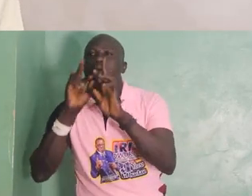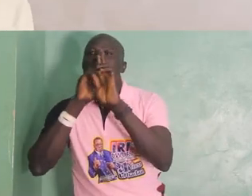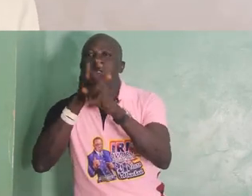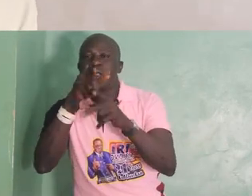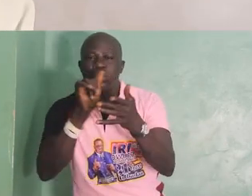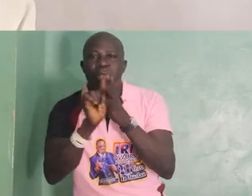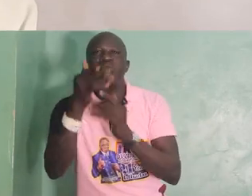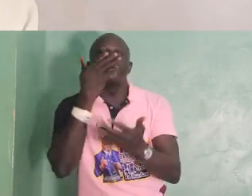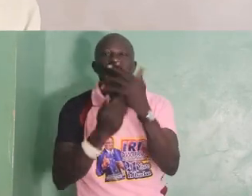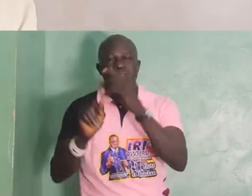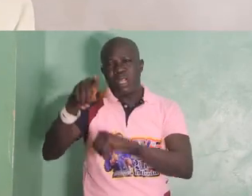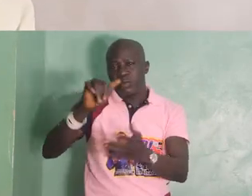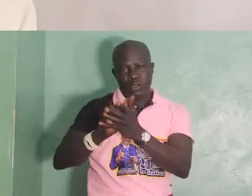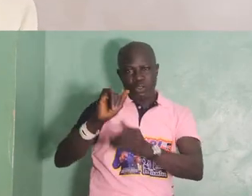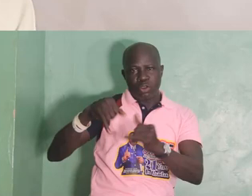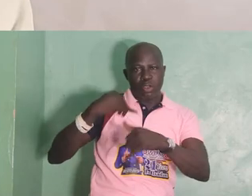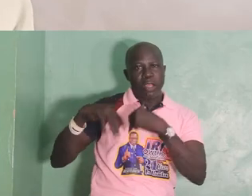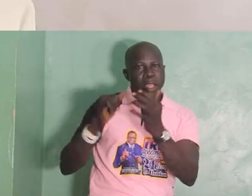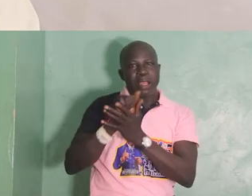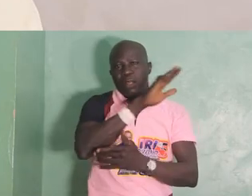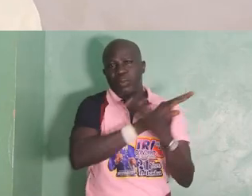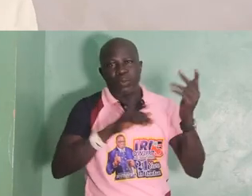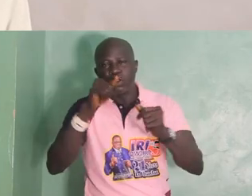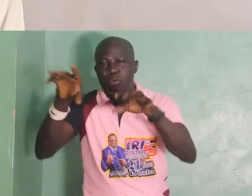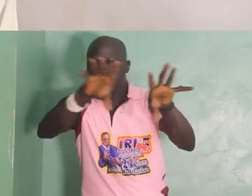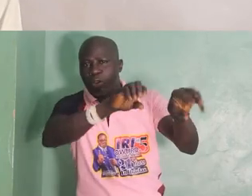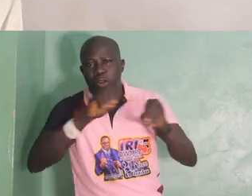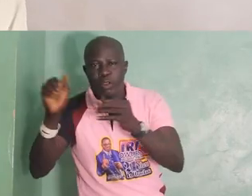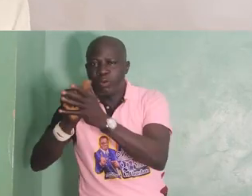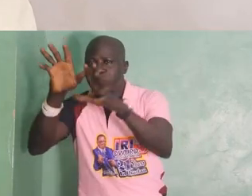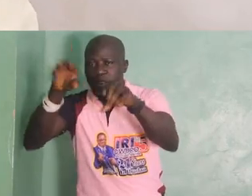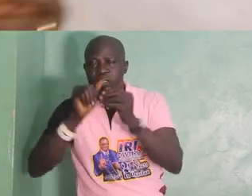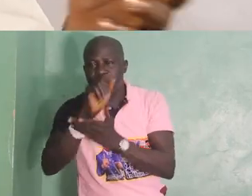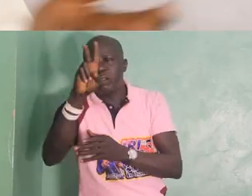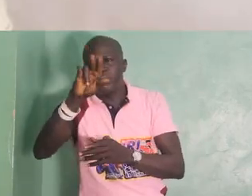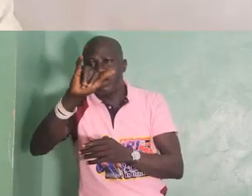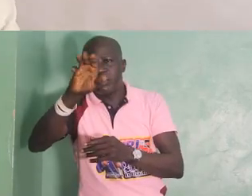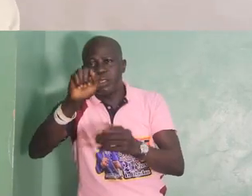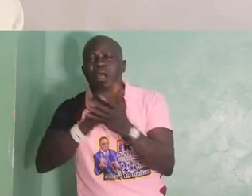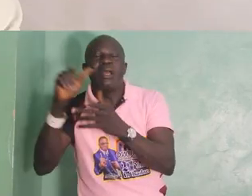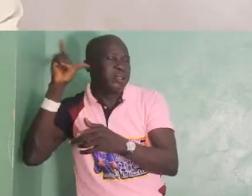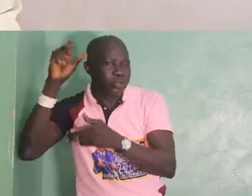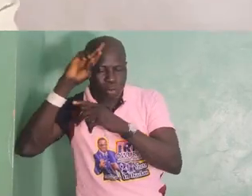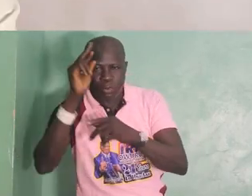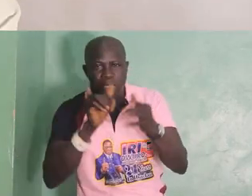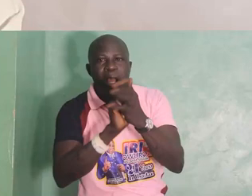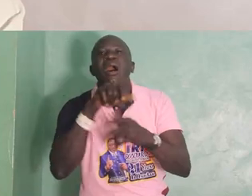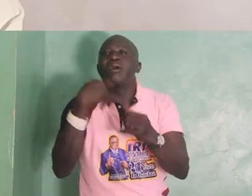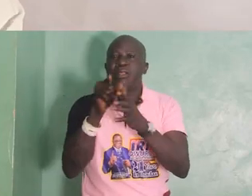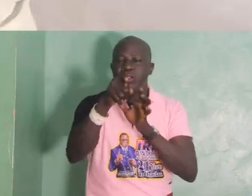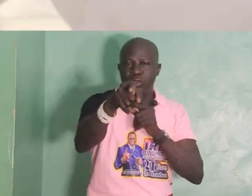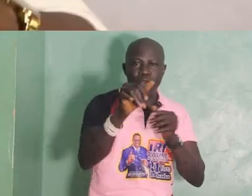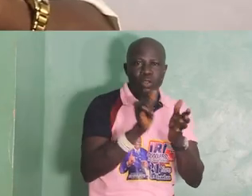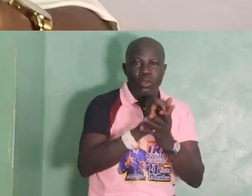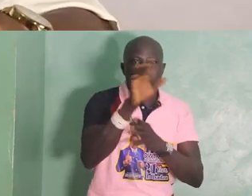you. That's the thing of joy. And those of you that just received your visa. Listen to me, sir. I declare